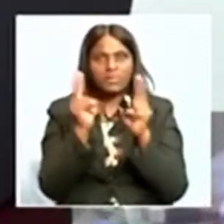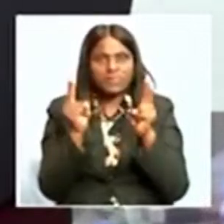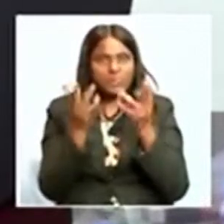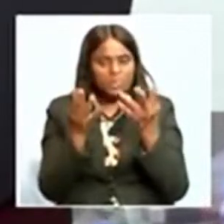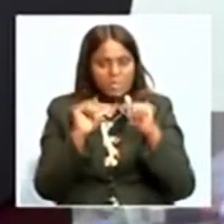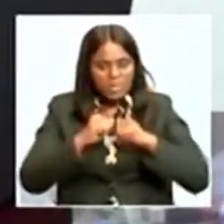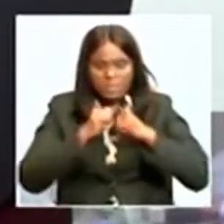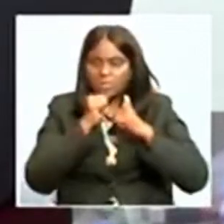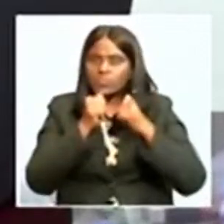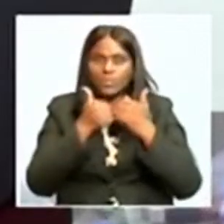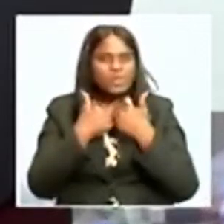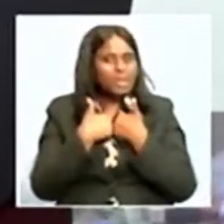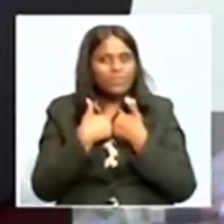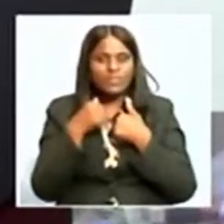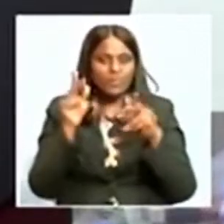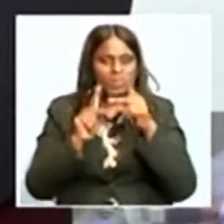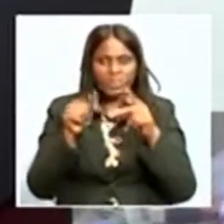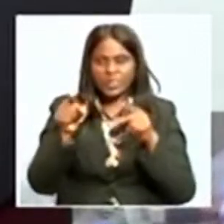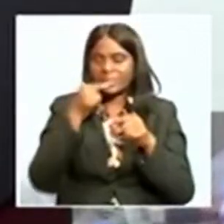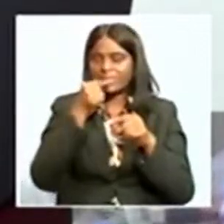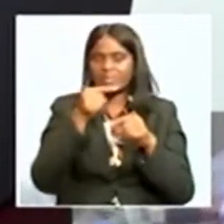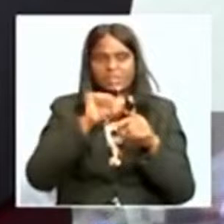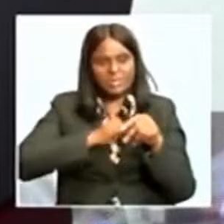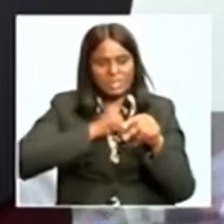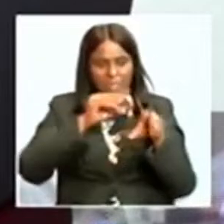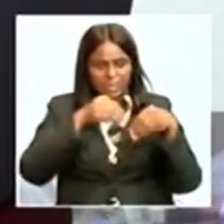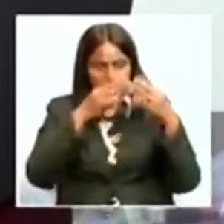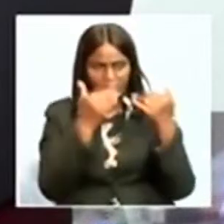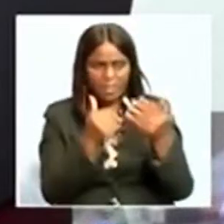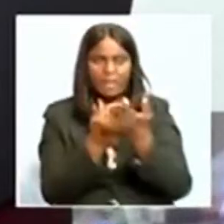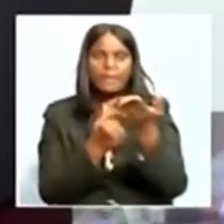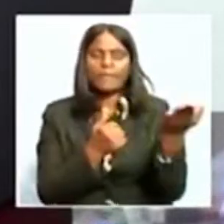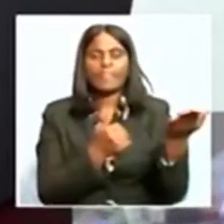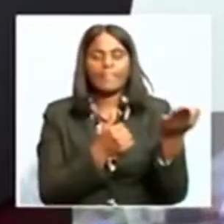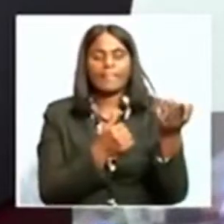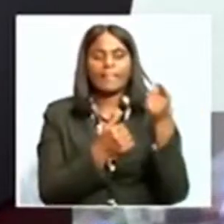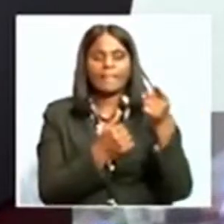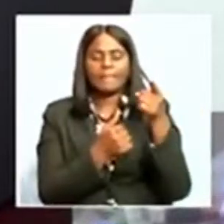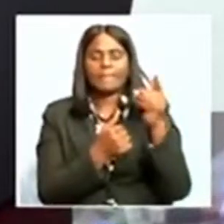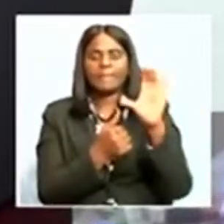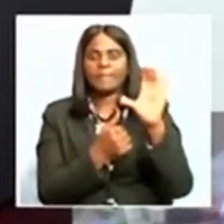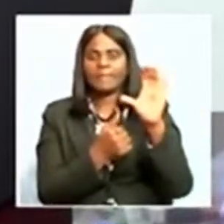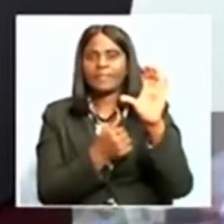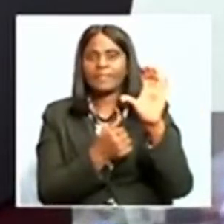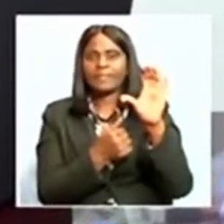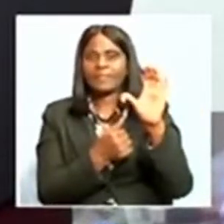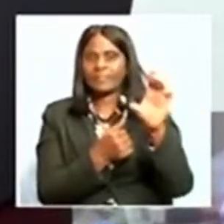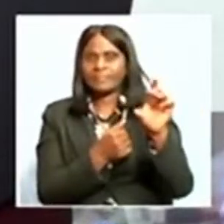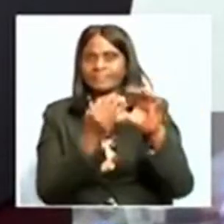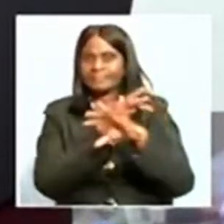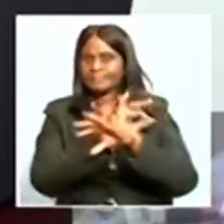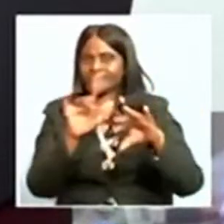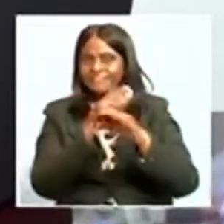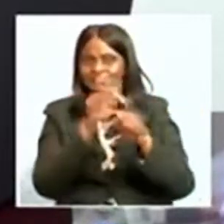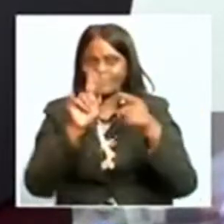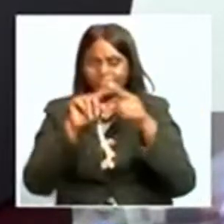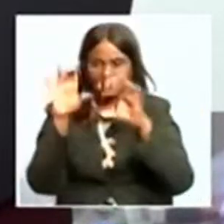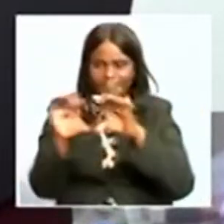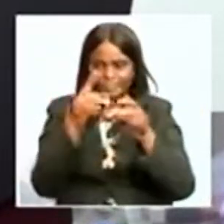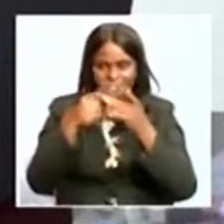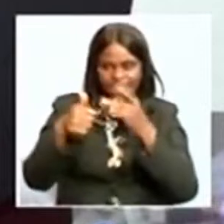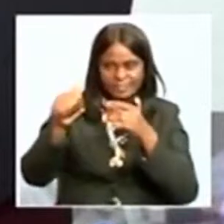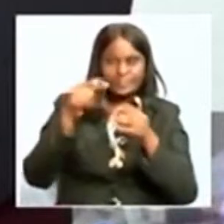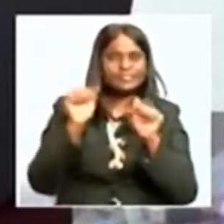we do not have people saying that we are giving a carte blanche to ZRA to do whatever it